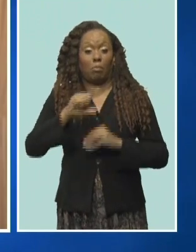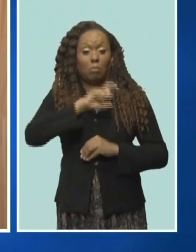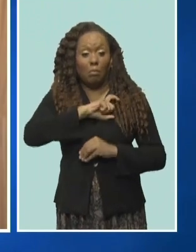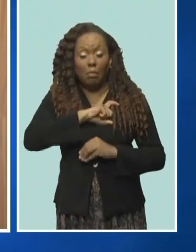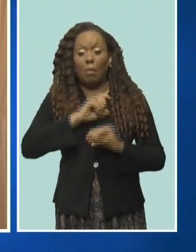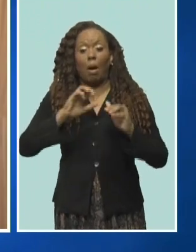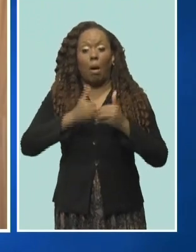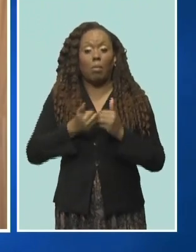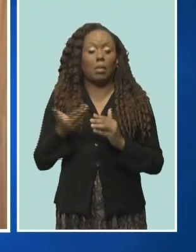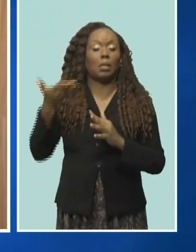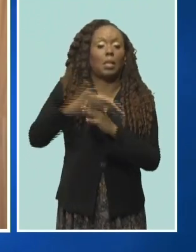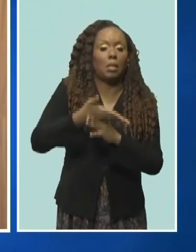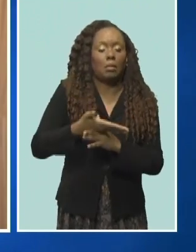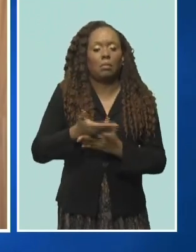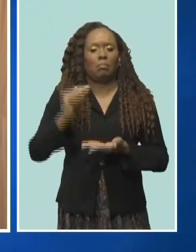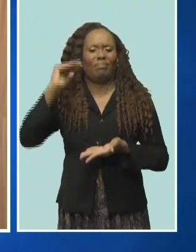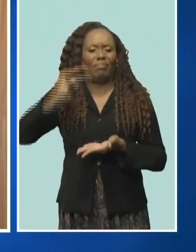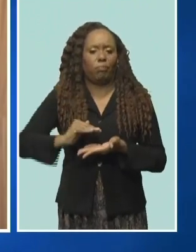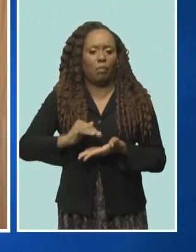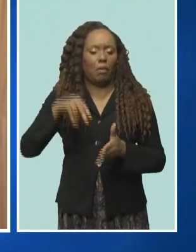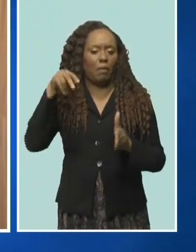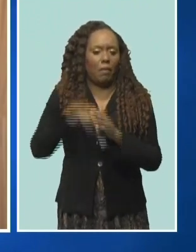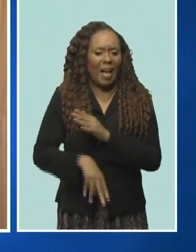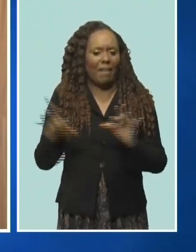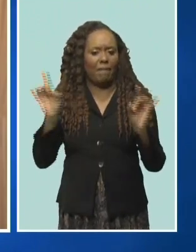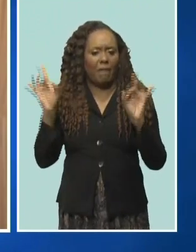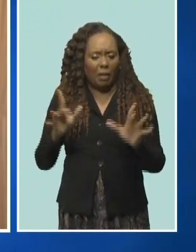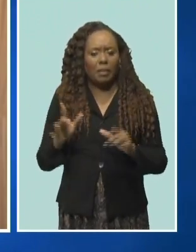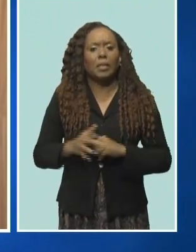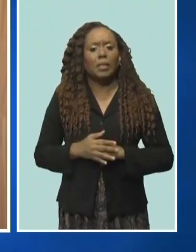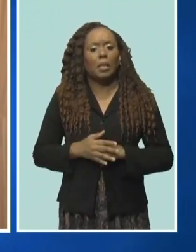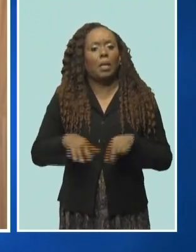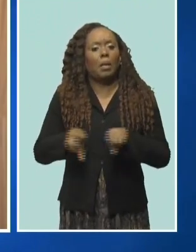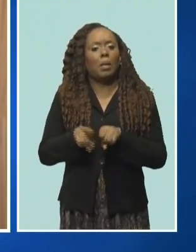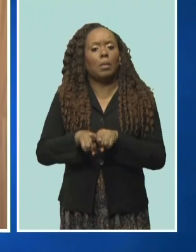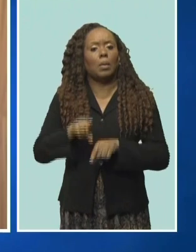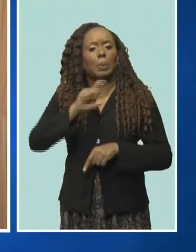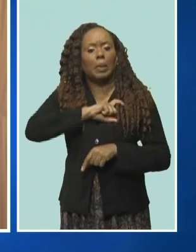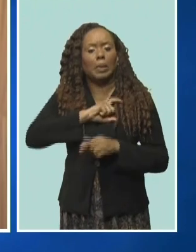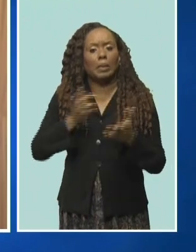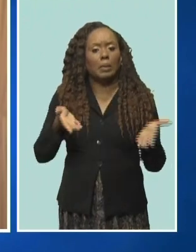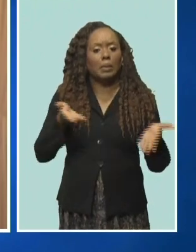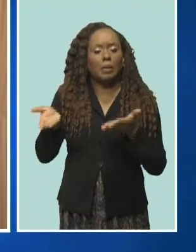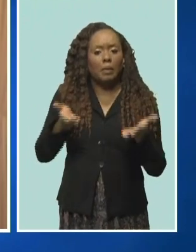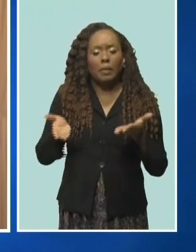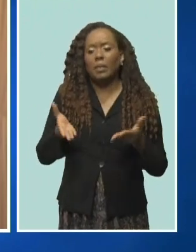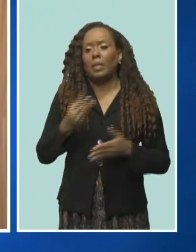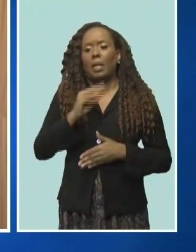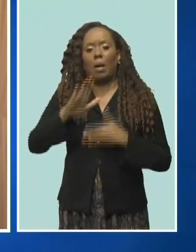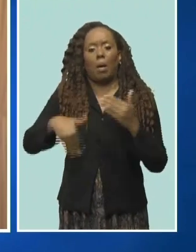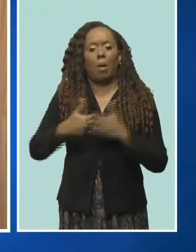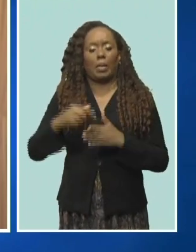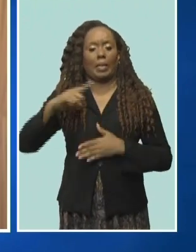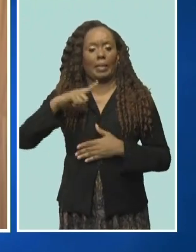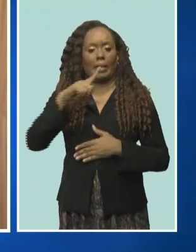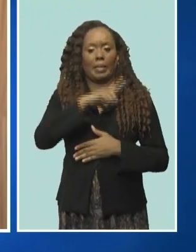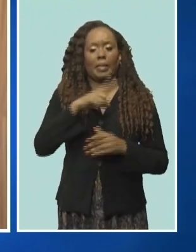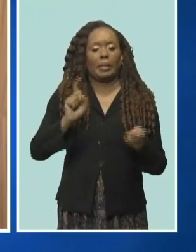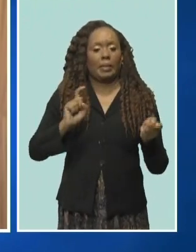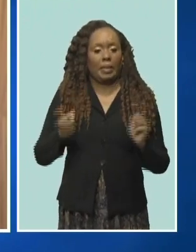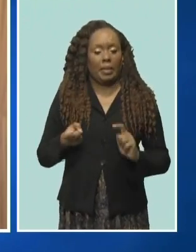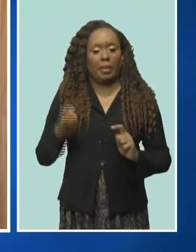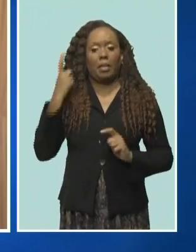violence, about the additional resources and approaches taken by the police service, and about the legislative changes that we must bring to